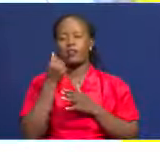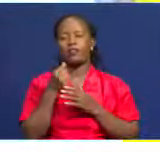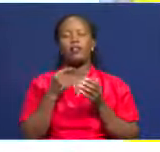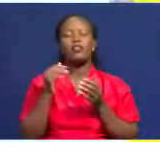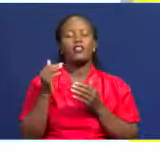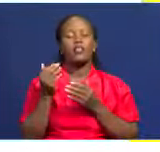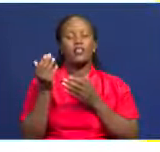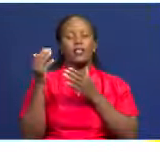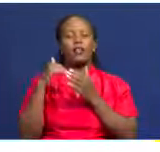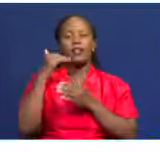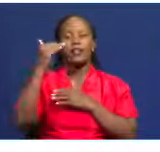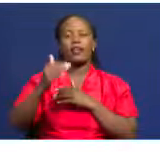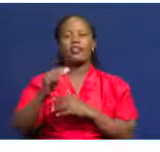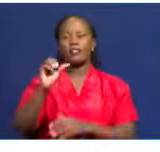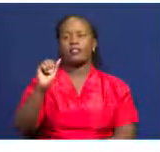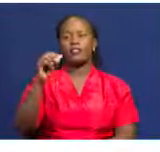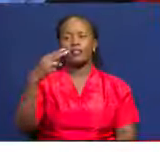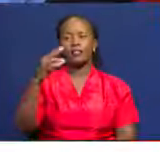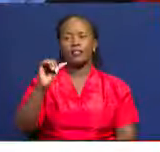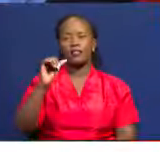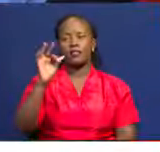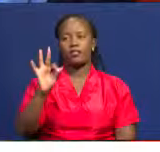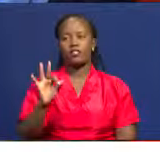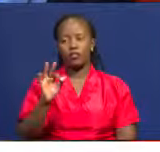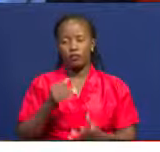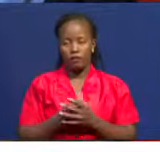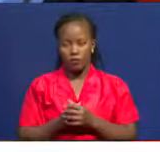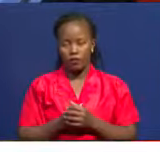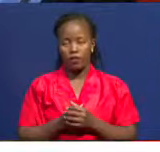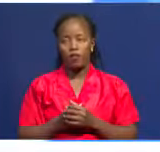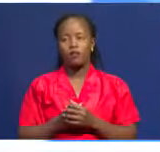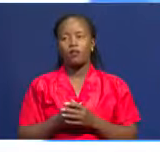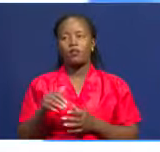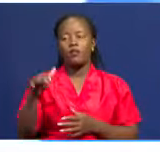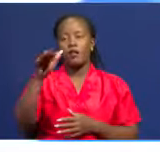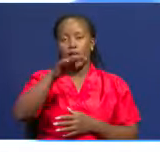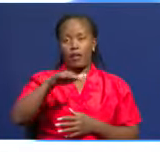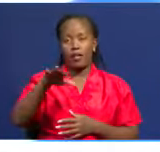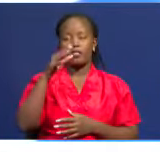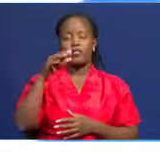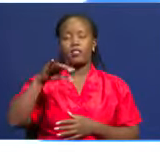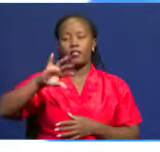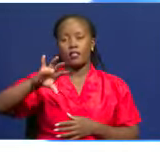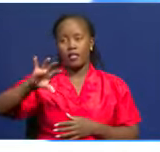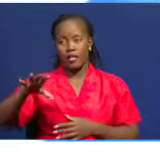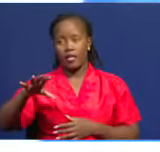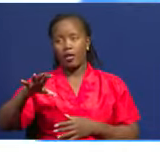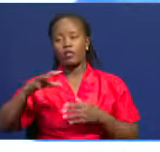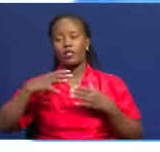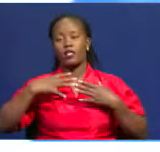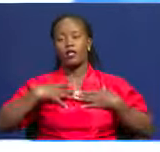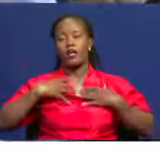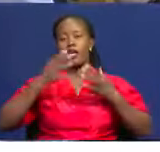scheme. Kevin Osuri, the chief health officer, the county health officer rather,